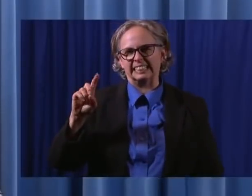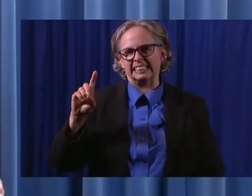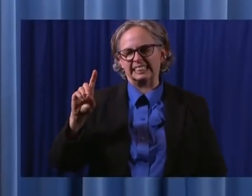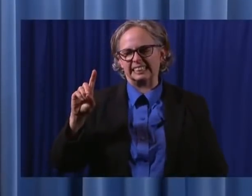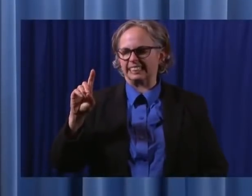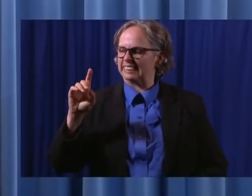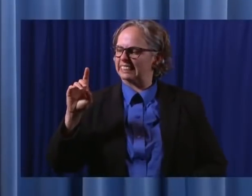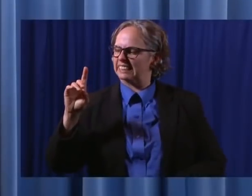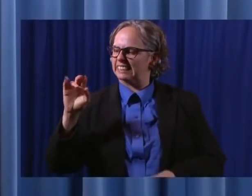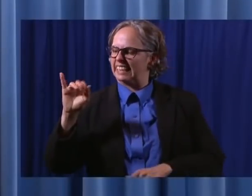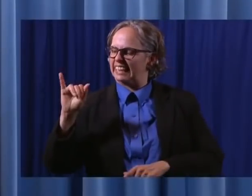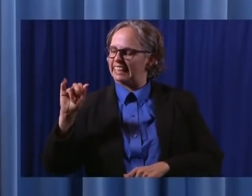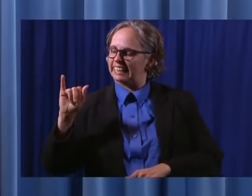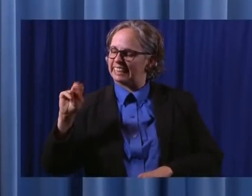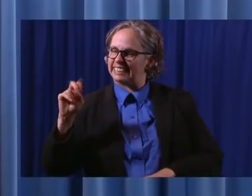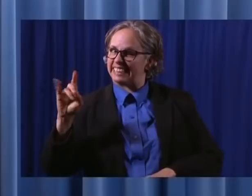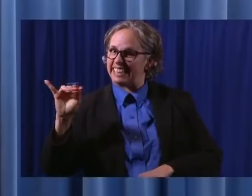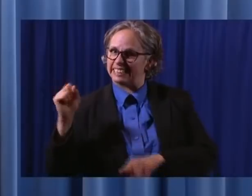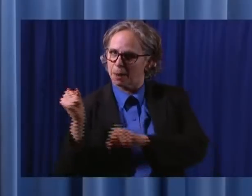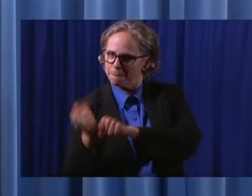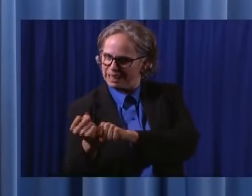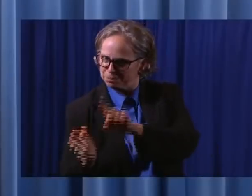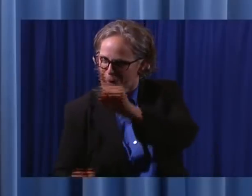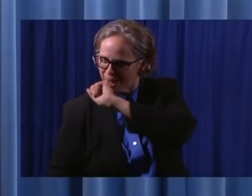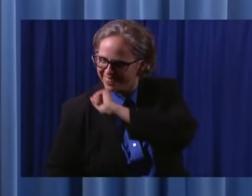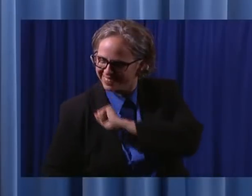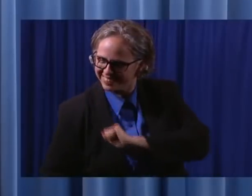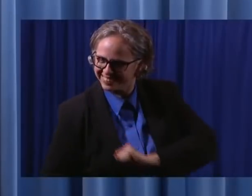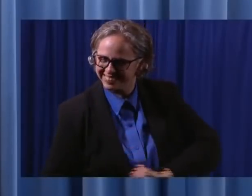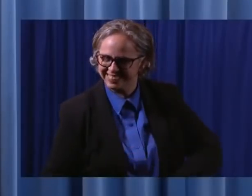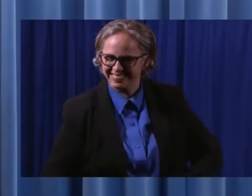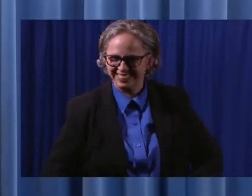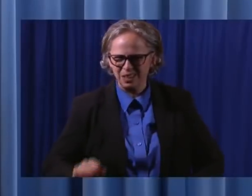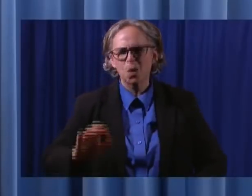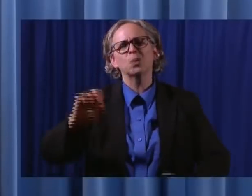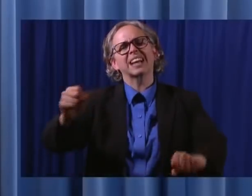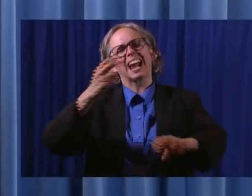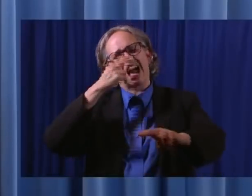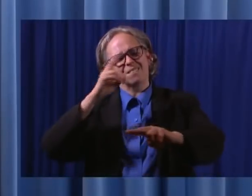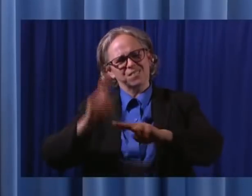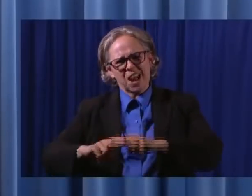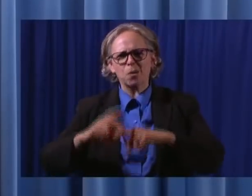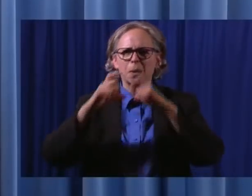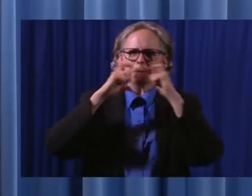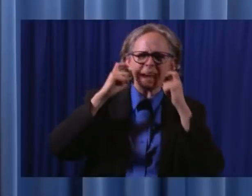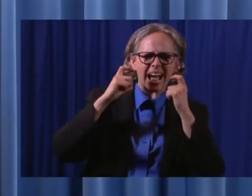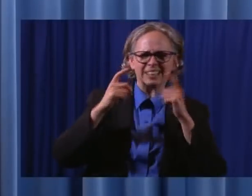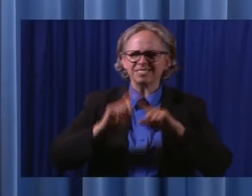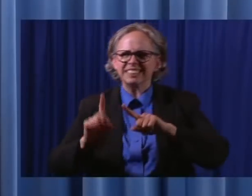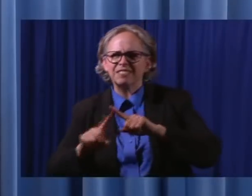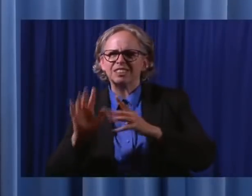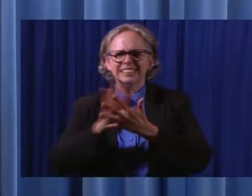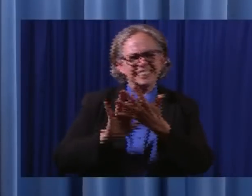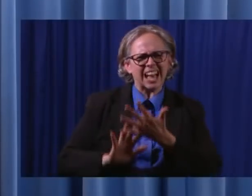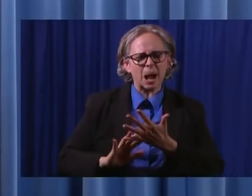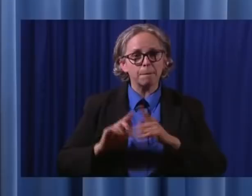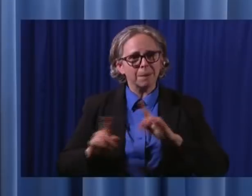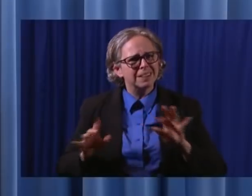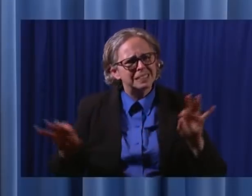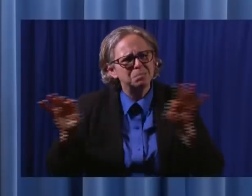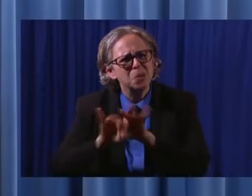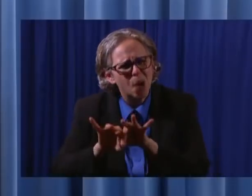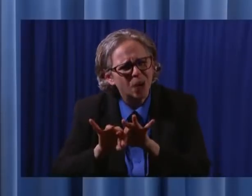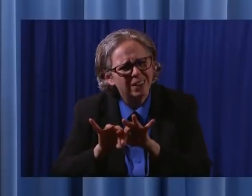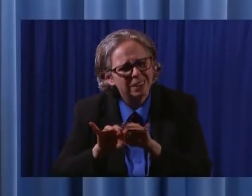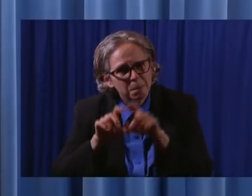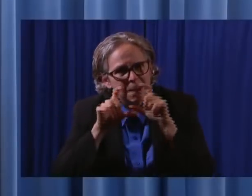and look, we can have fun with all of this a little bit. But it's serious business, and you know what we